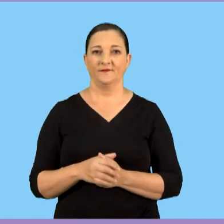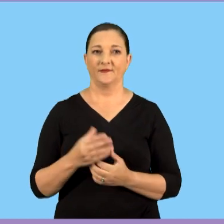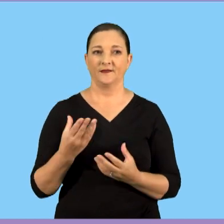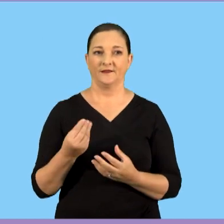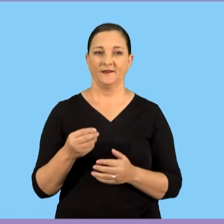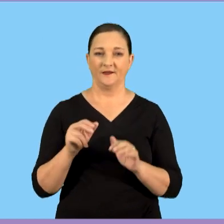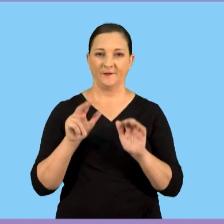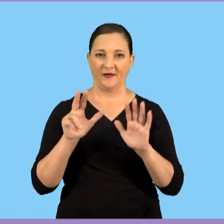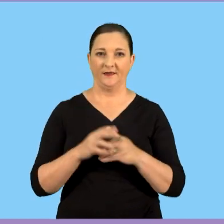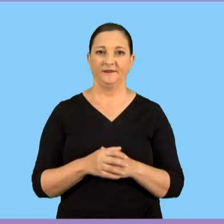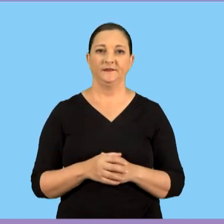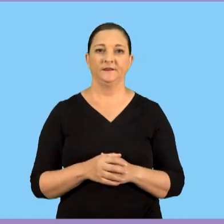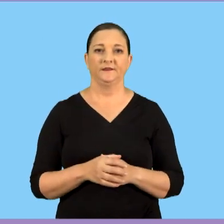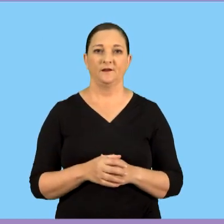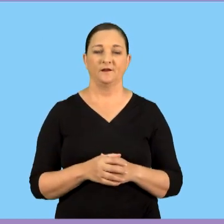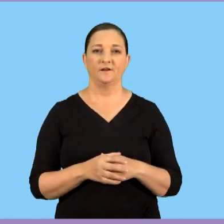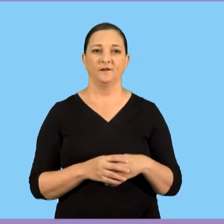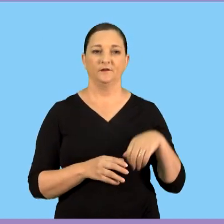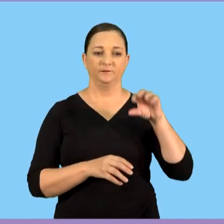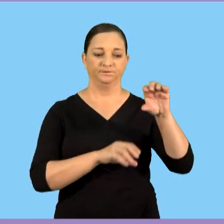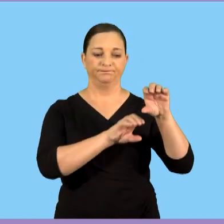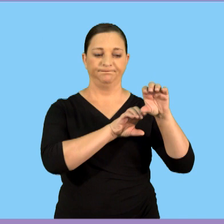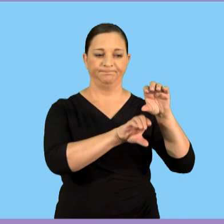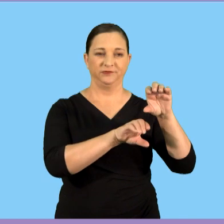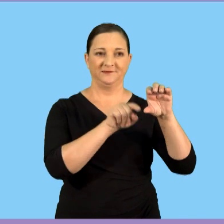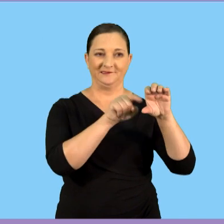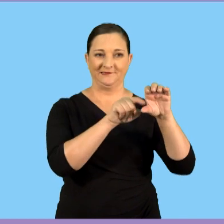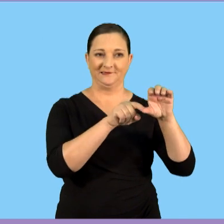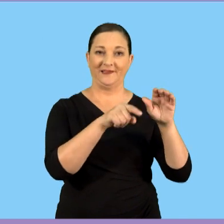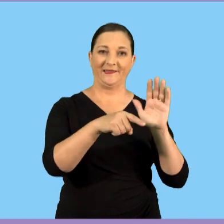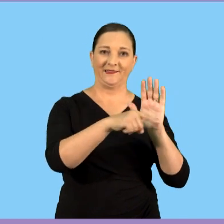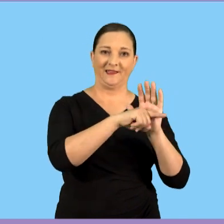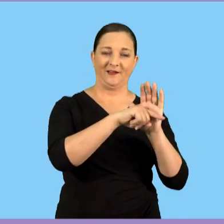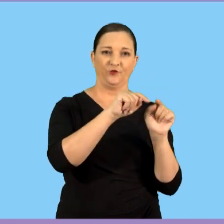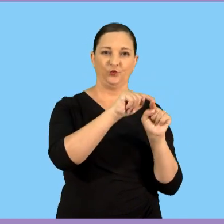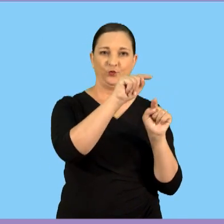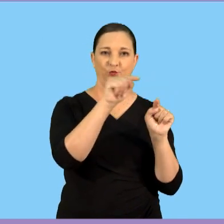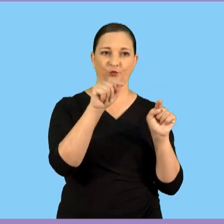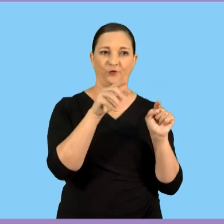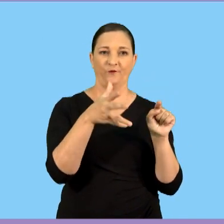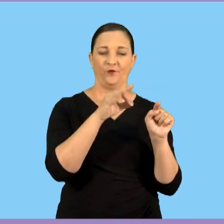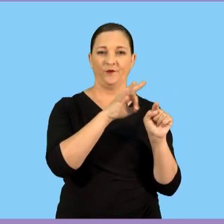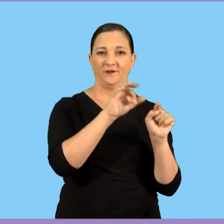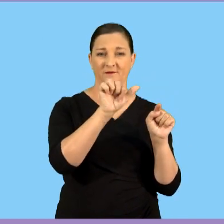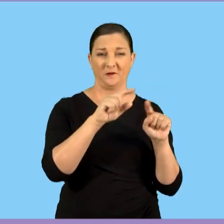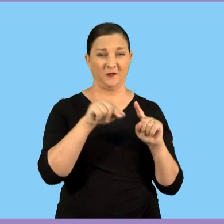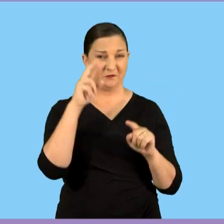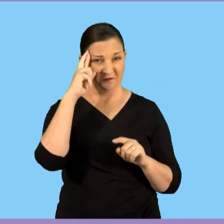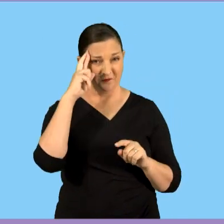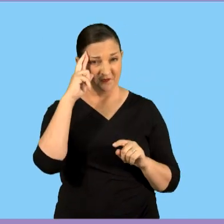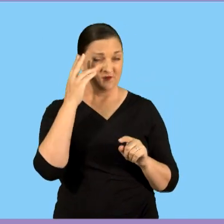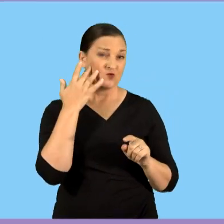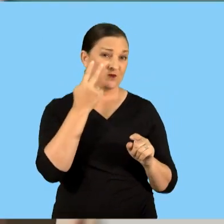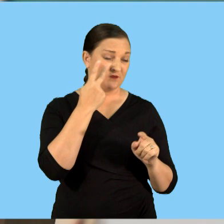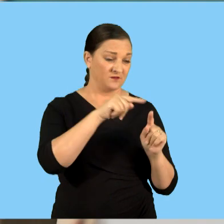Let's move on to the last one, number 8. There we have a negative square root of 36. What does